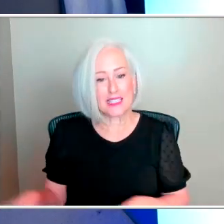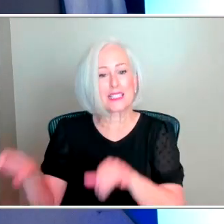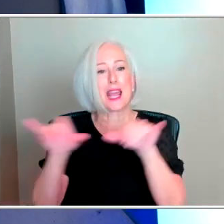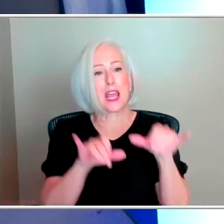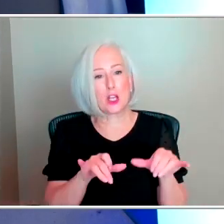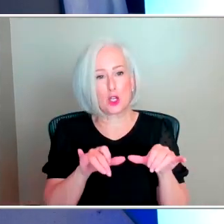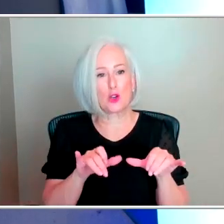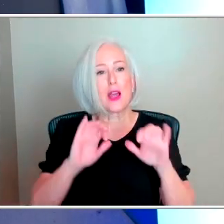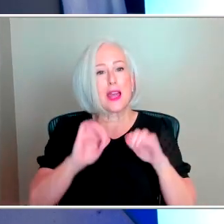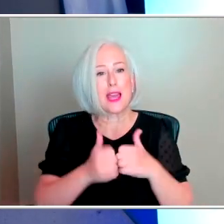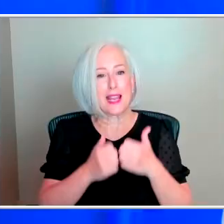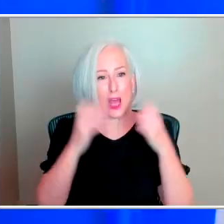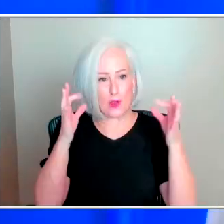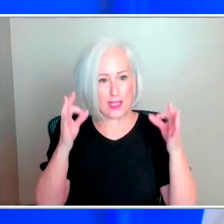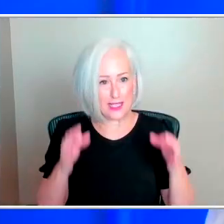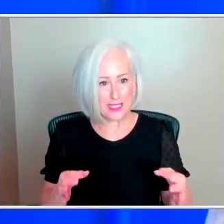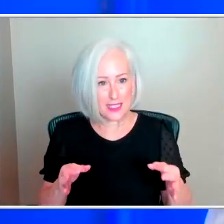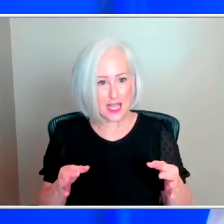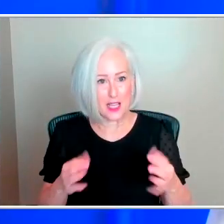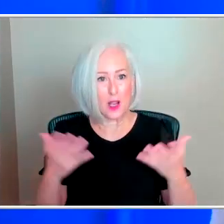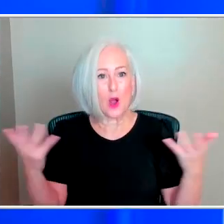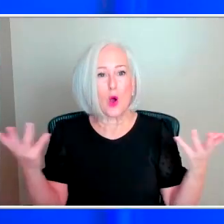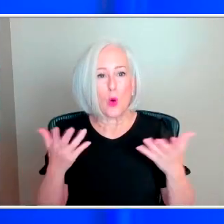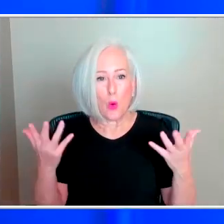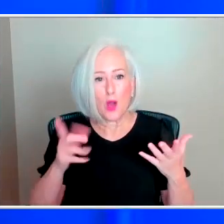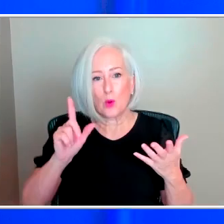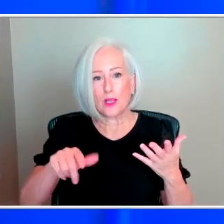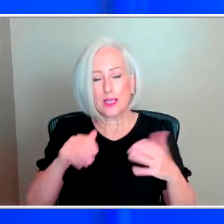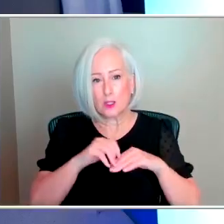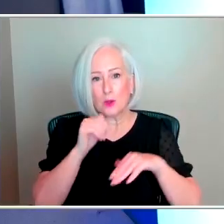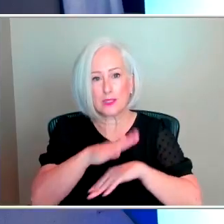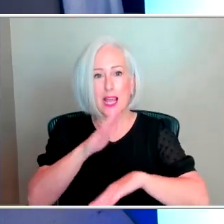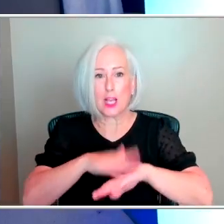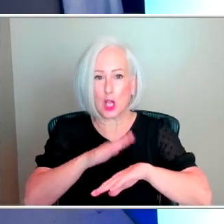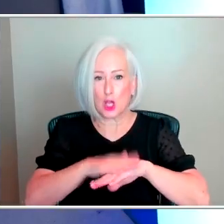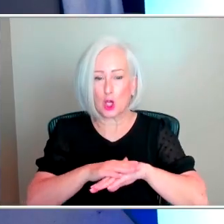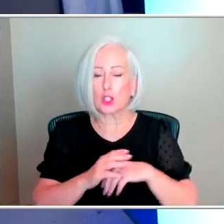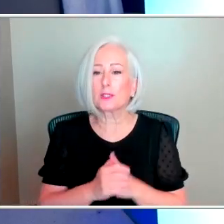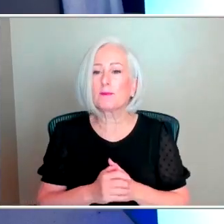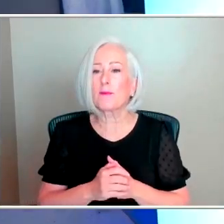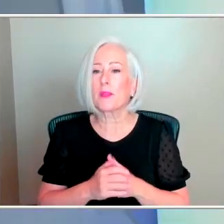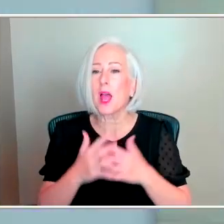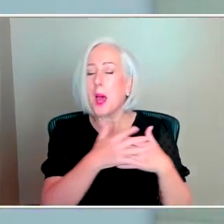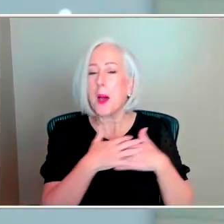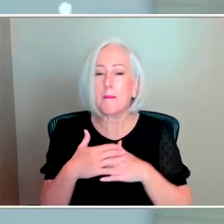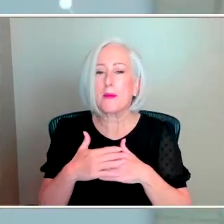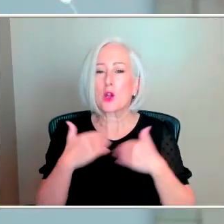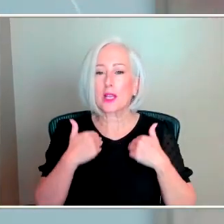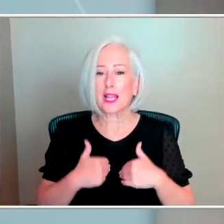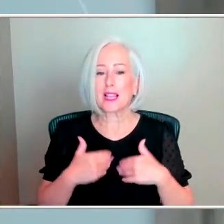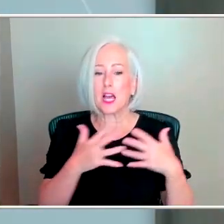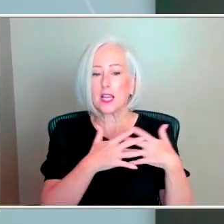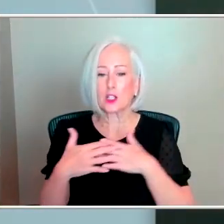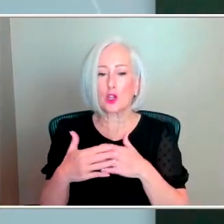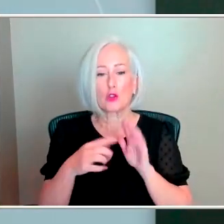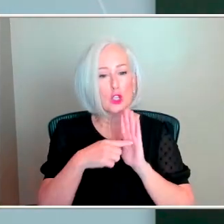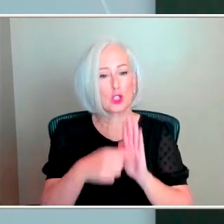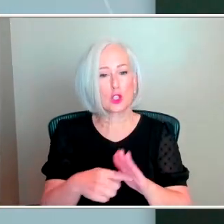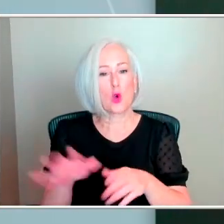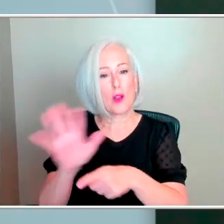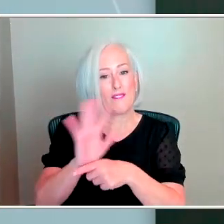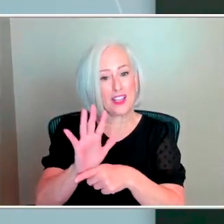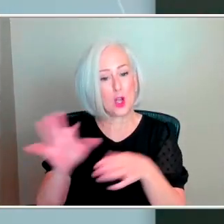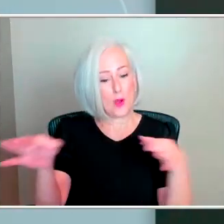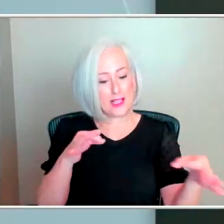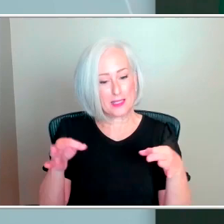you decide what we need to send an alert out for. So the American Lung Association shared this video explaining